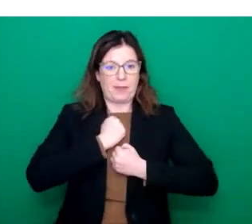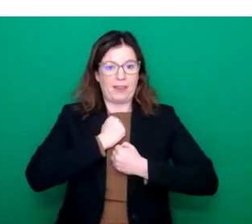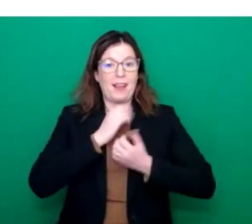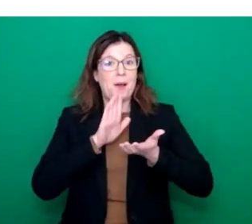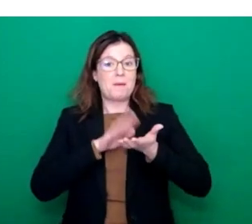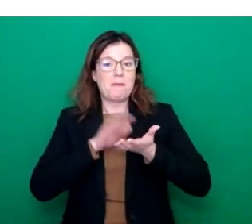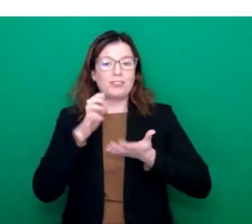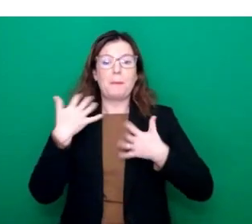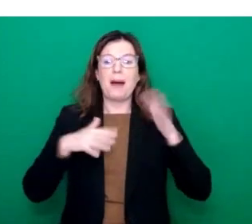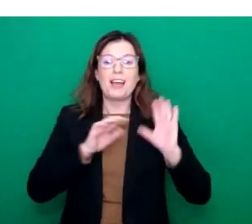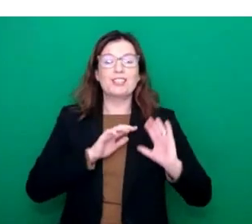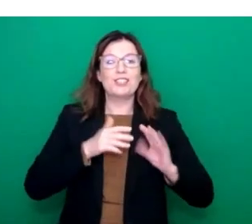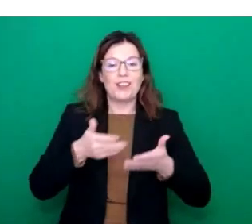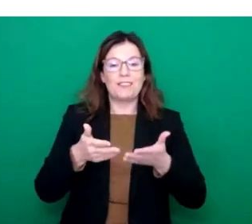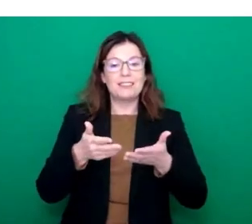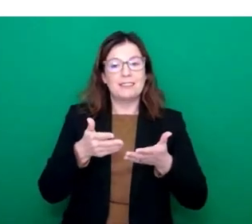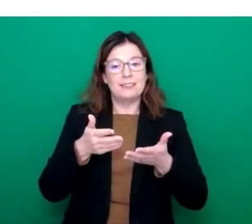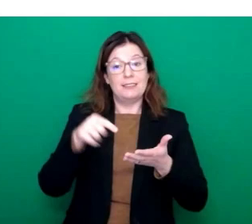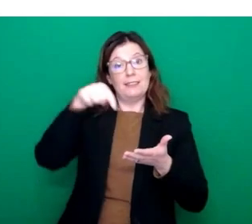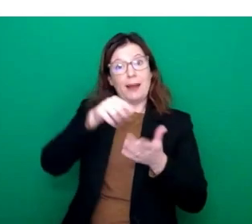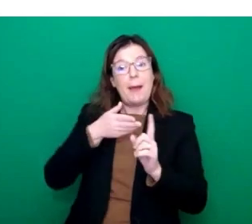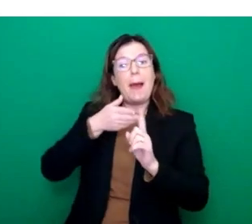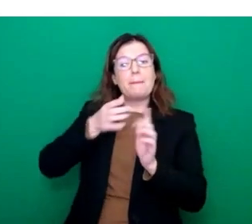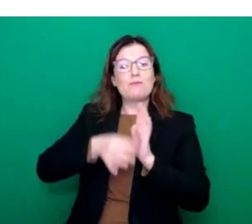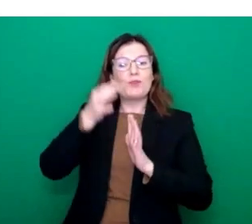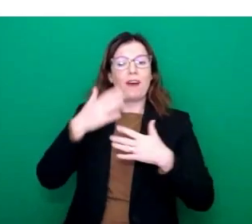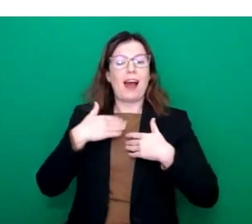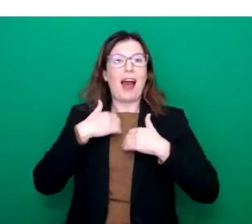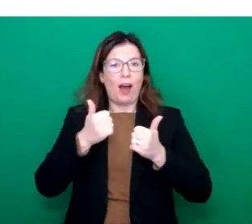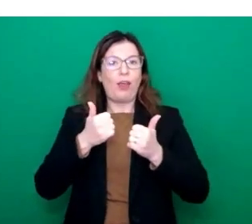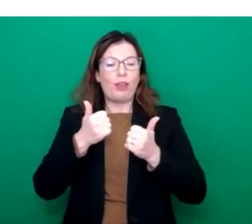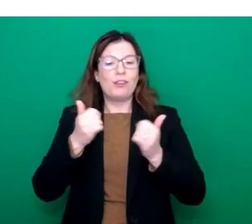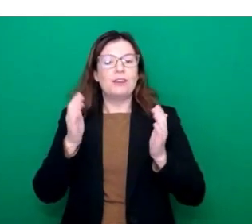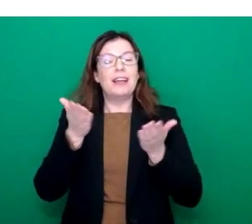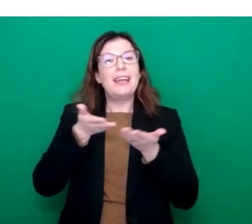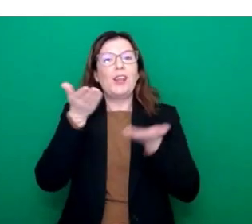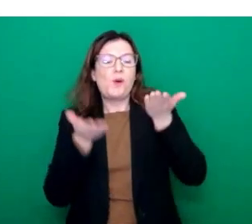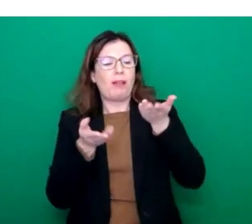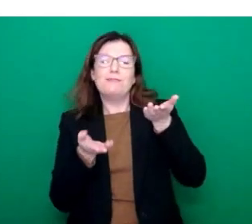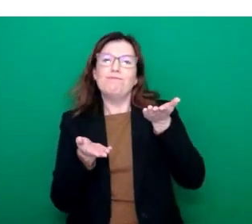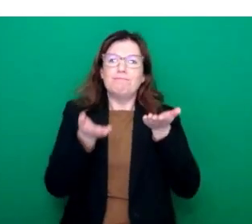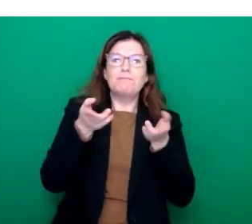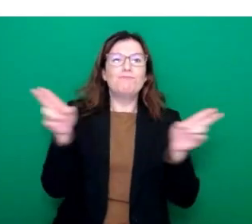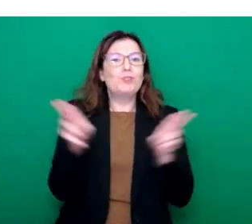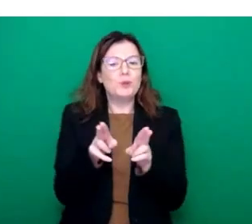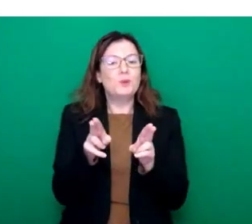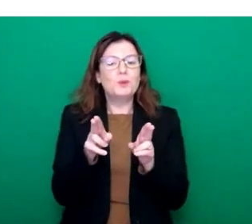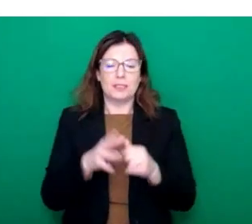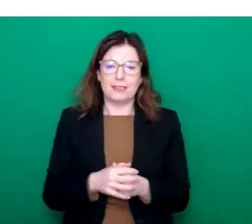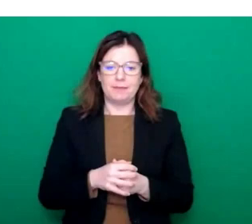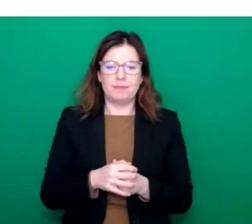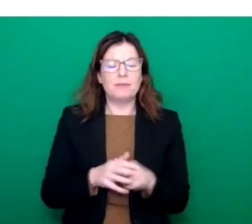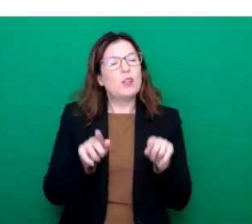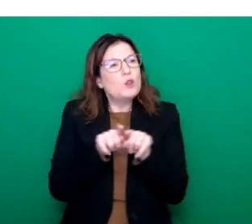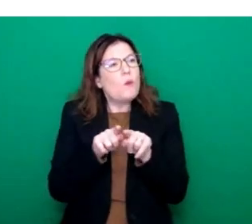Pain Service to improve our health outcomes and reduce inequalities, and also reflect a bit